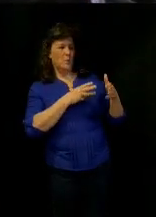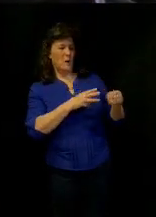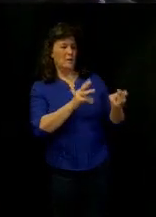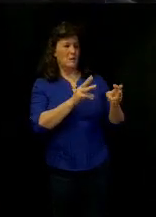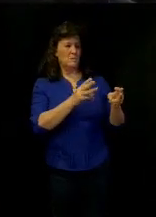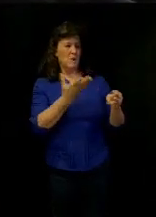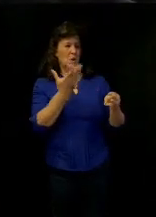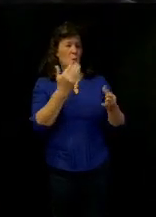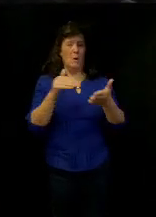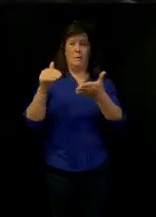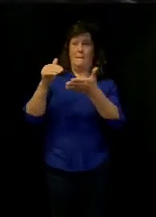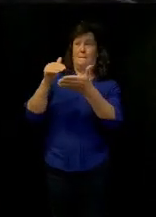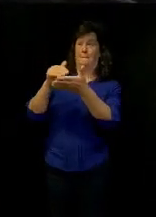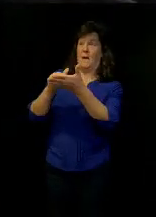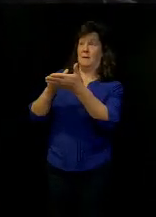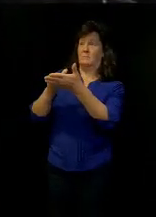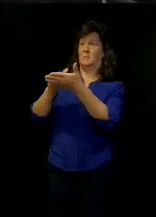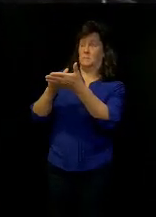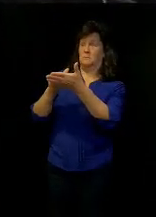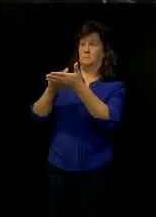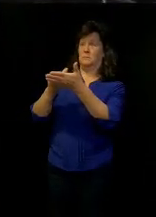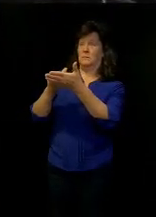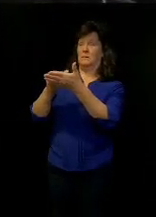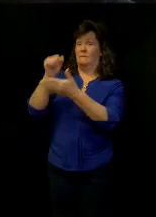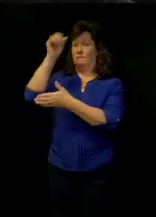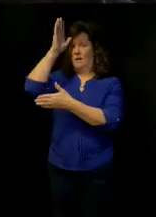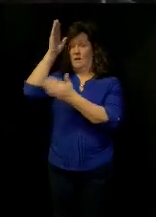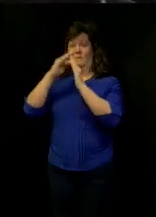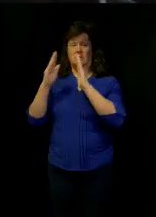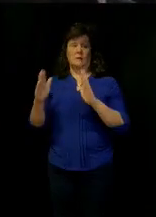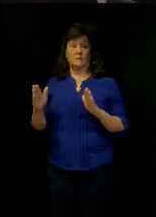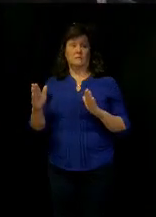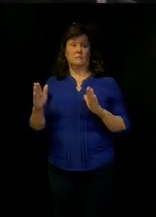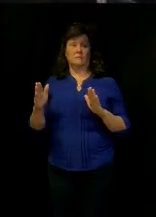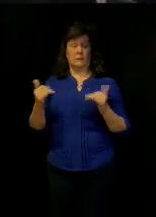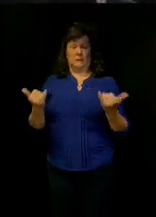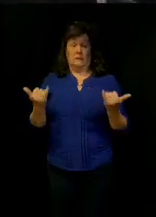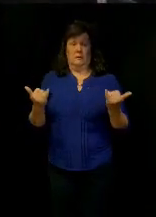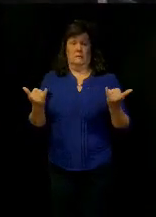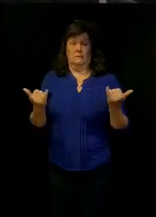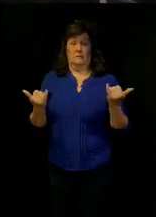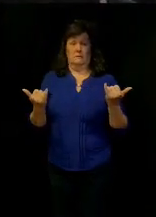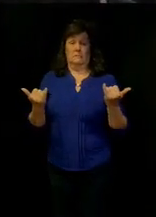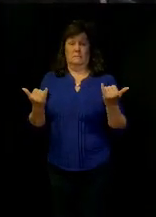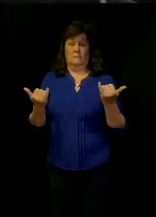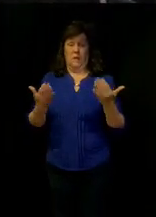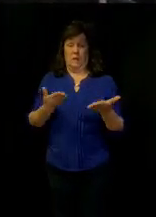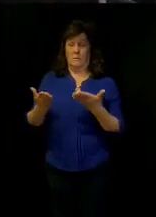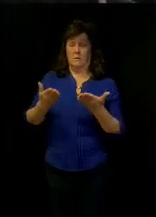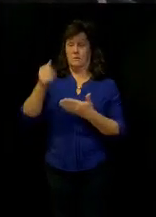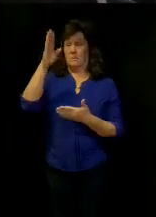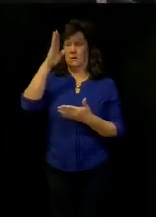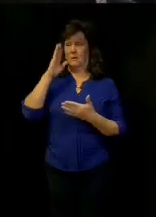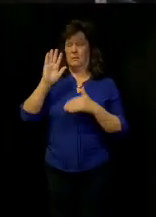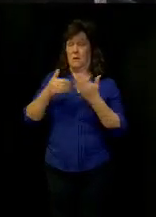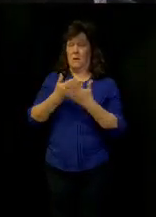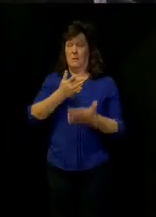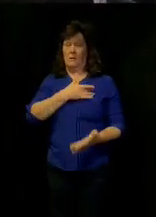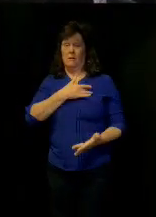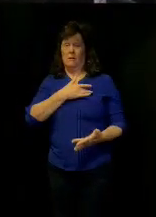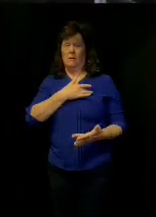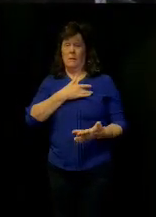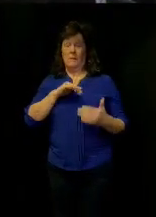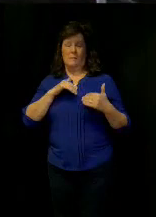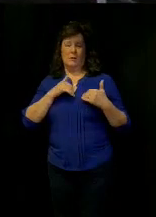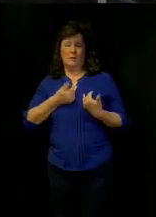want to actually say, today I'm returning back to Father's house. Today I'm going to serve God with all of my heart. I'm tired of